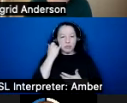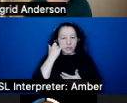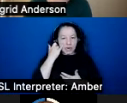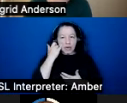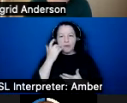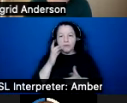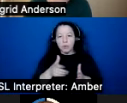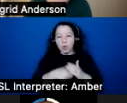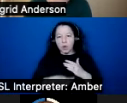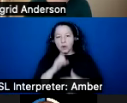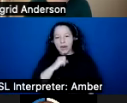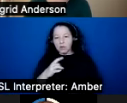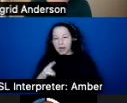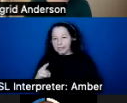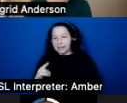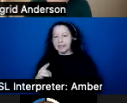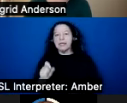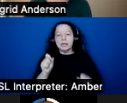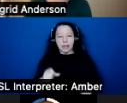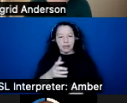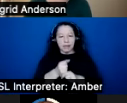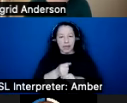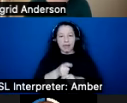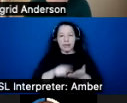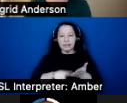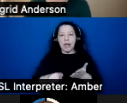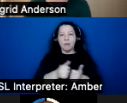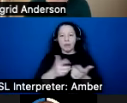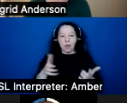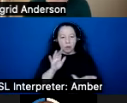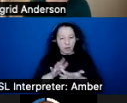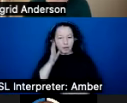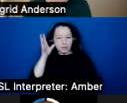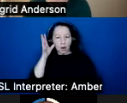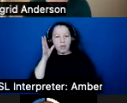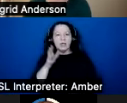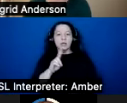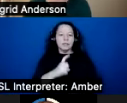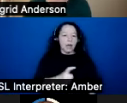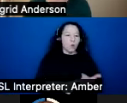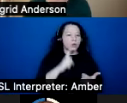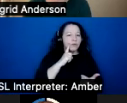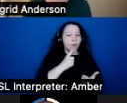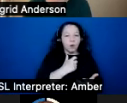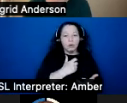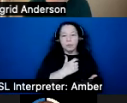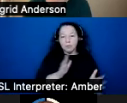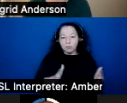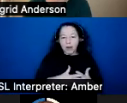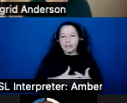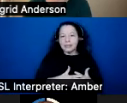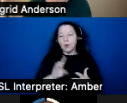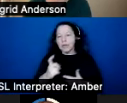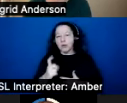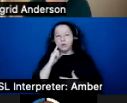medical examination without contacting a parent to diagnose or treat pregnancy or an STI, STD, or a minor who